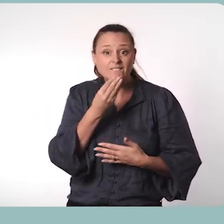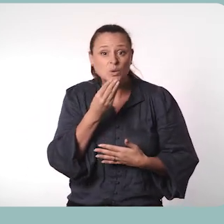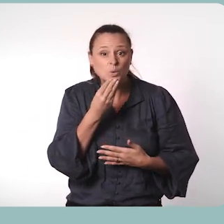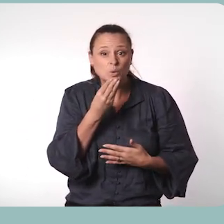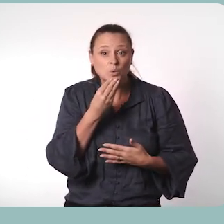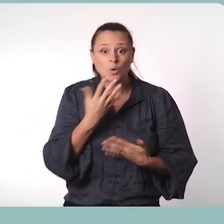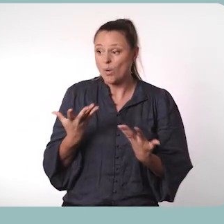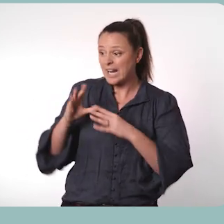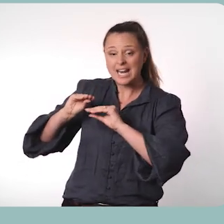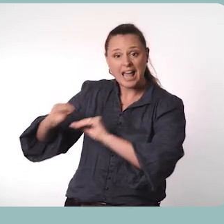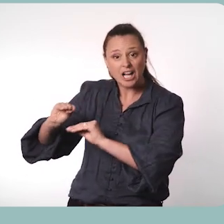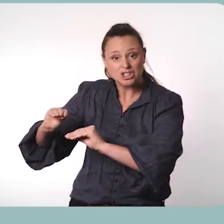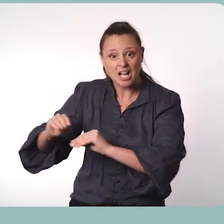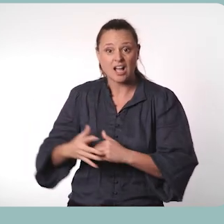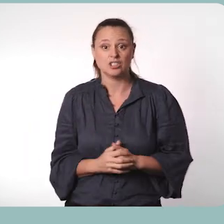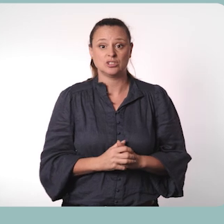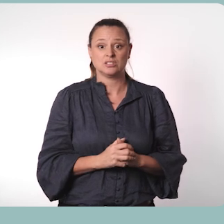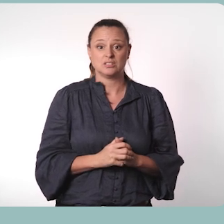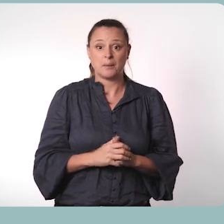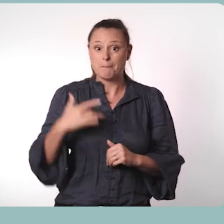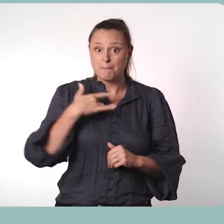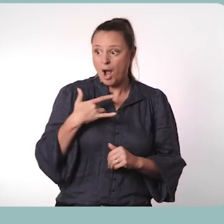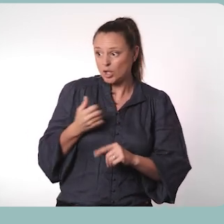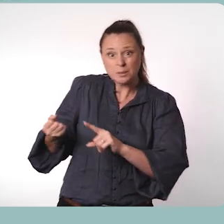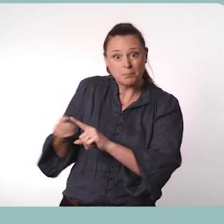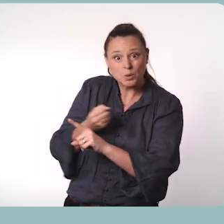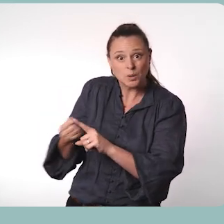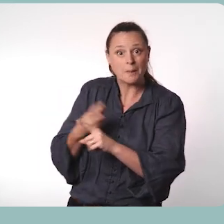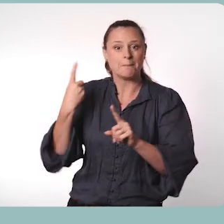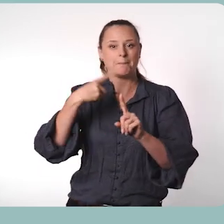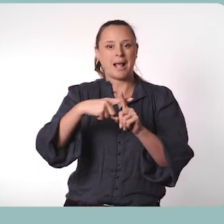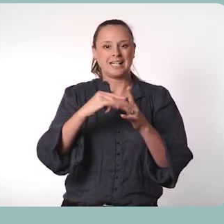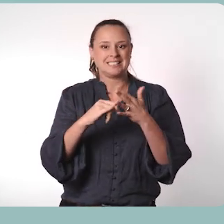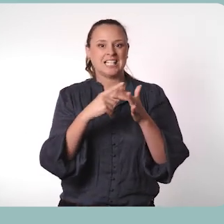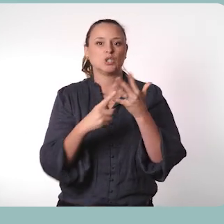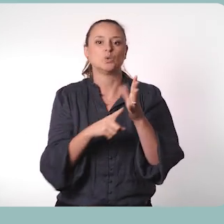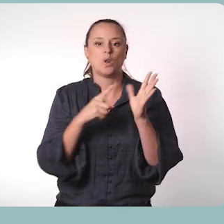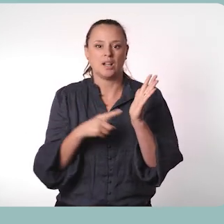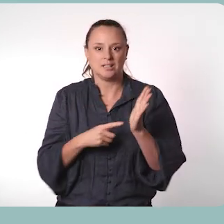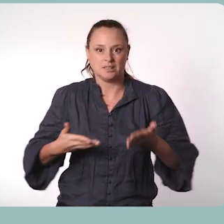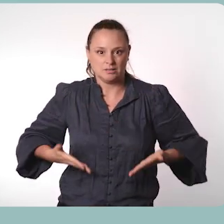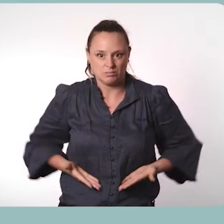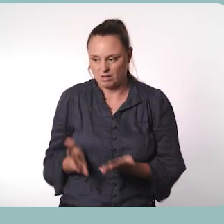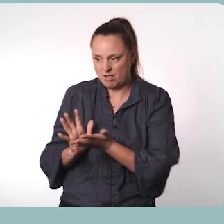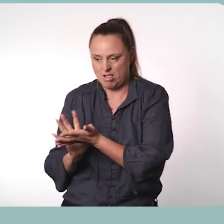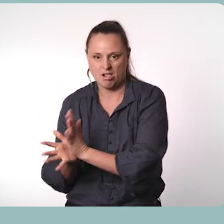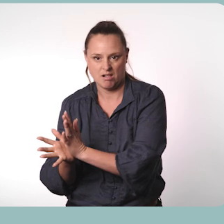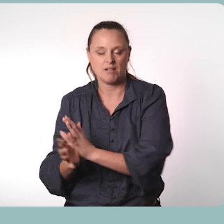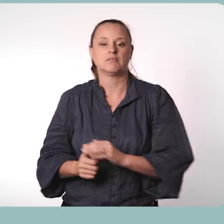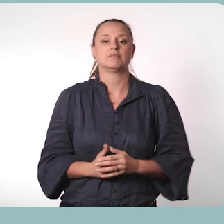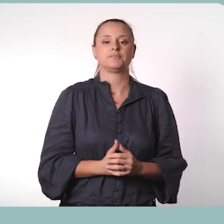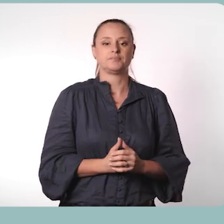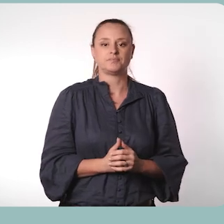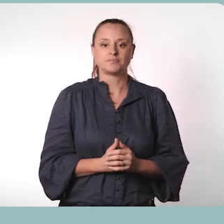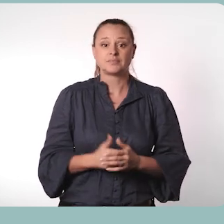education, psychological and emotional abuse, and sexual and reproductive coercion or violence, making